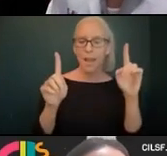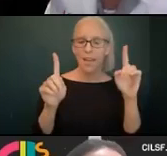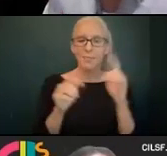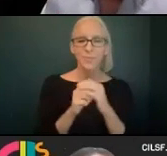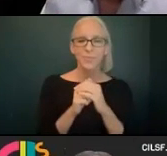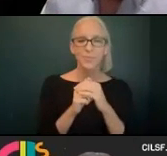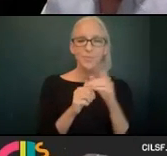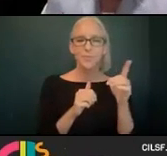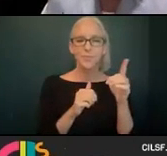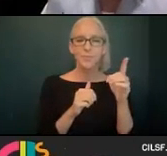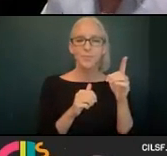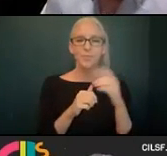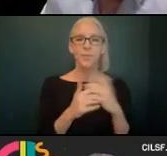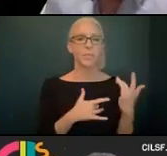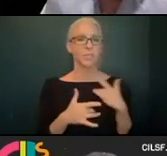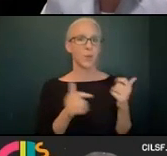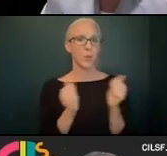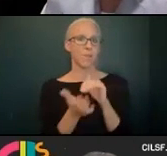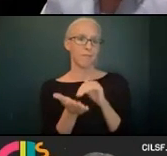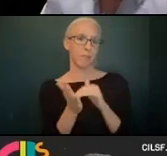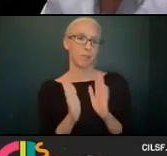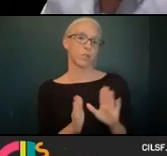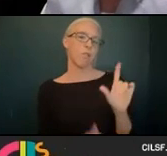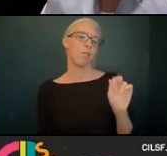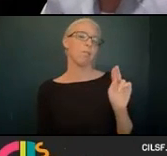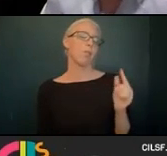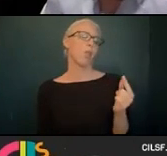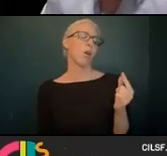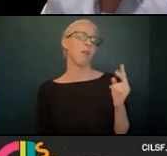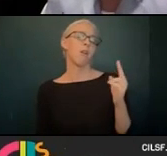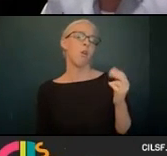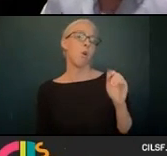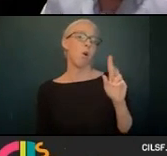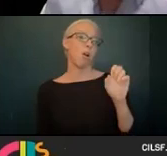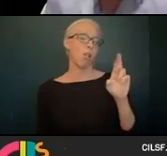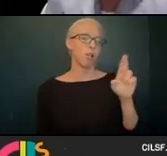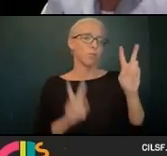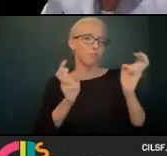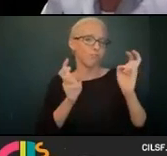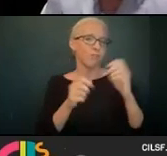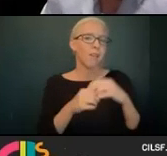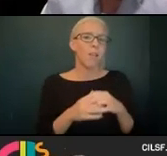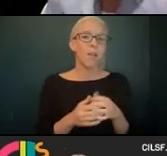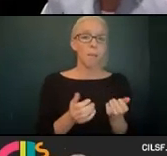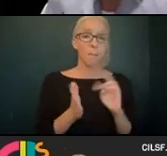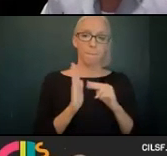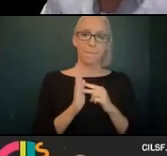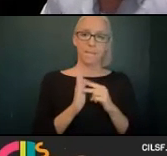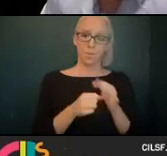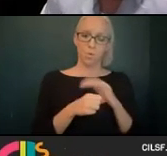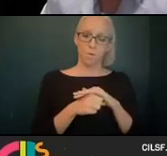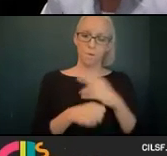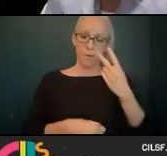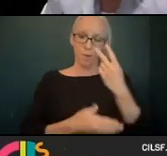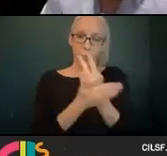as doctors is what we call the COVID long haulers, the people that still have symptoms long after most COVID goes away within 2 to 3 weeks.